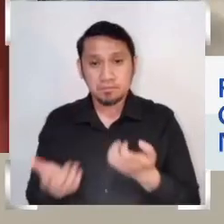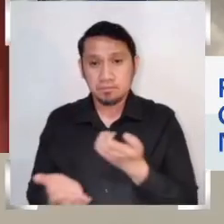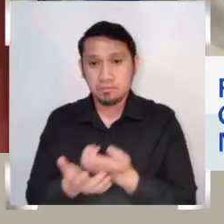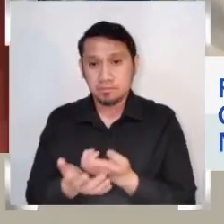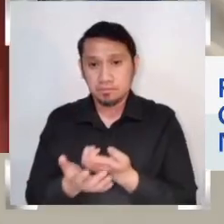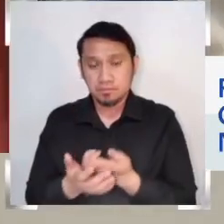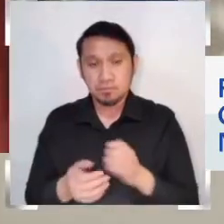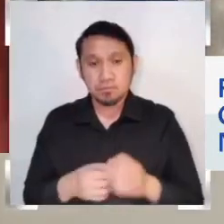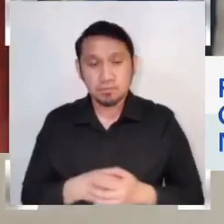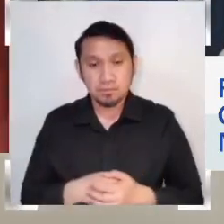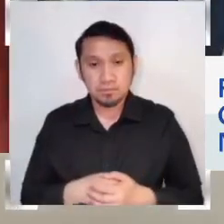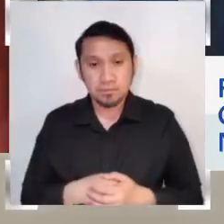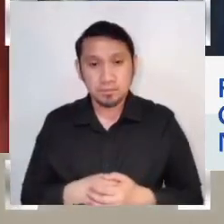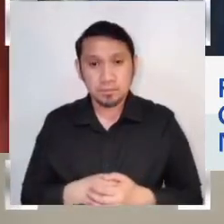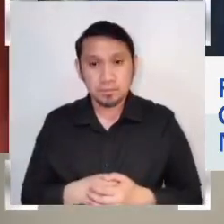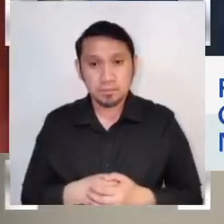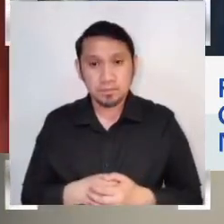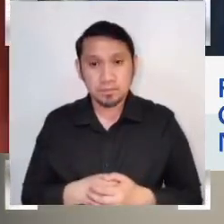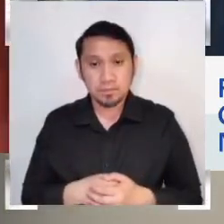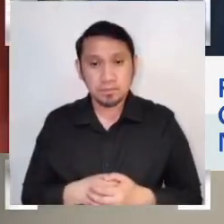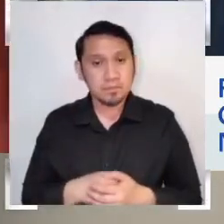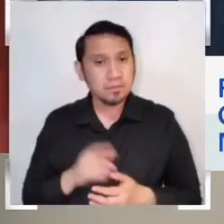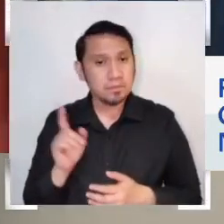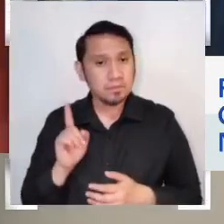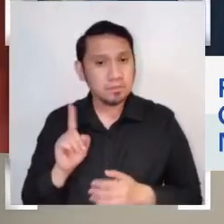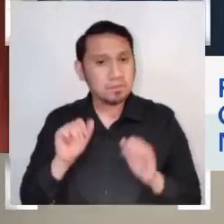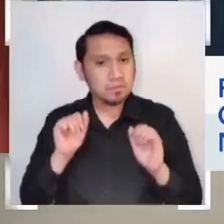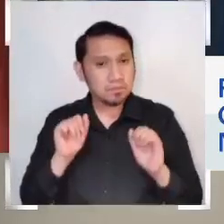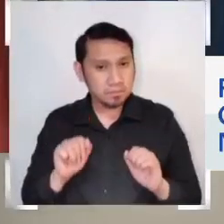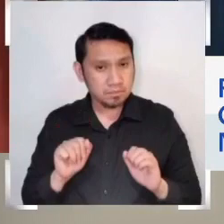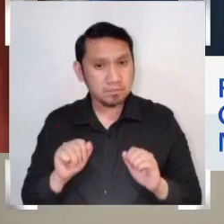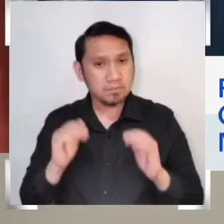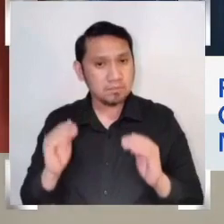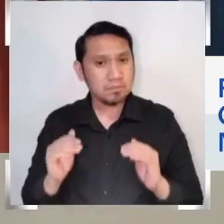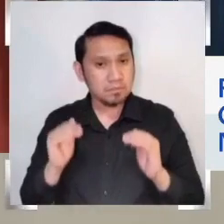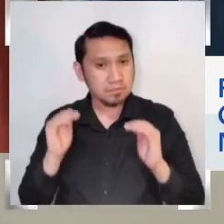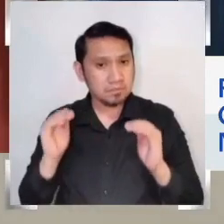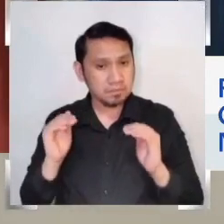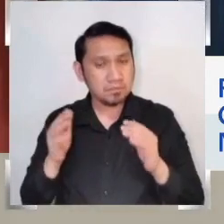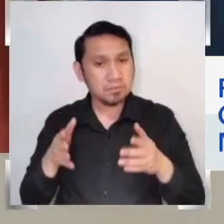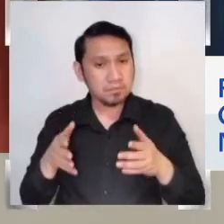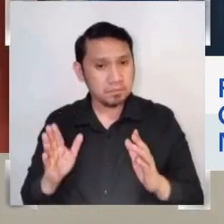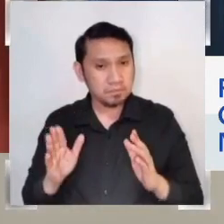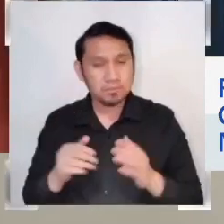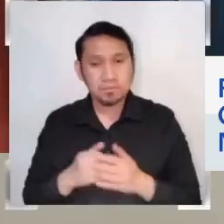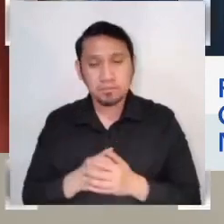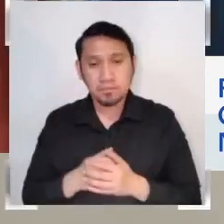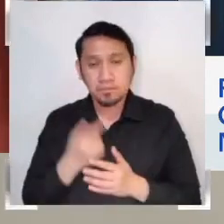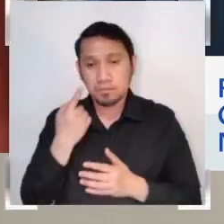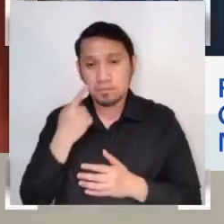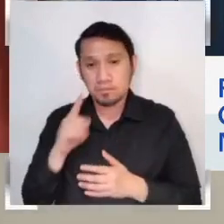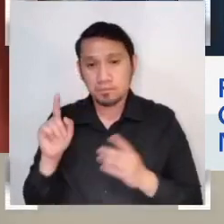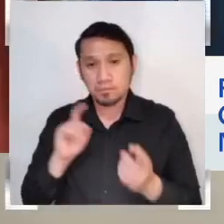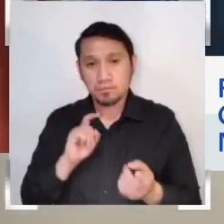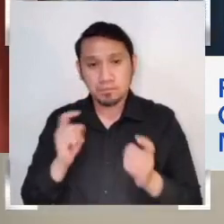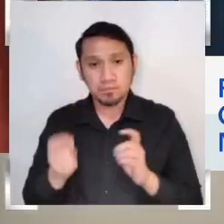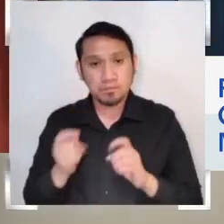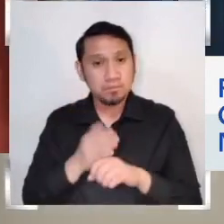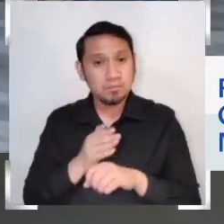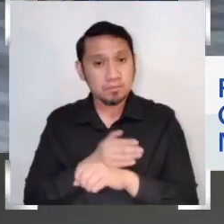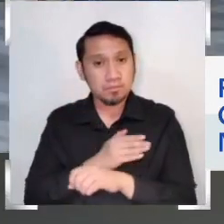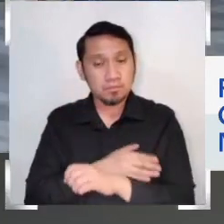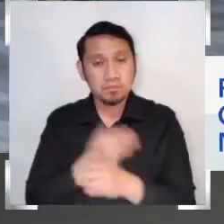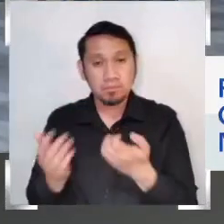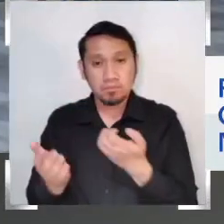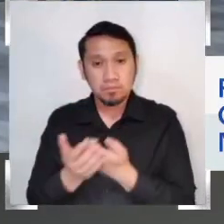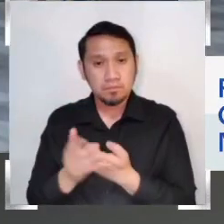the possible and high potential drivers for the transformation for the economy was tourism.